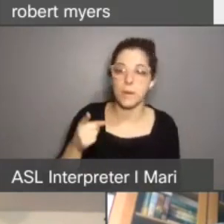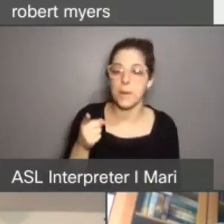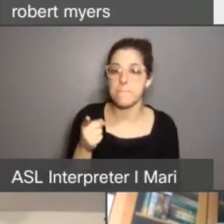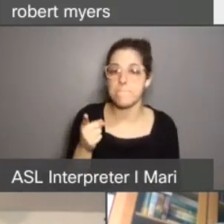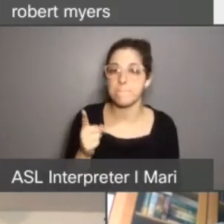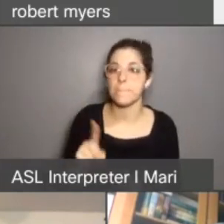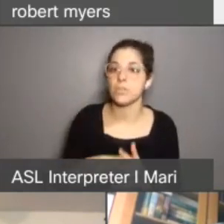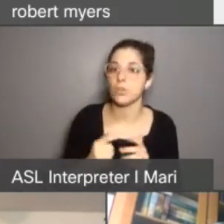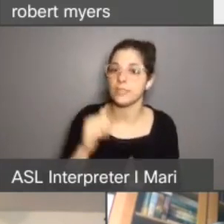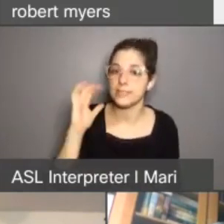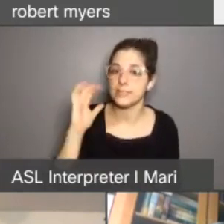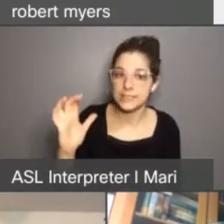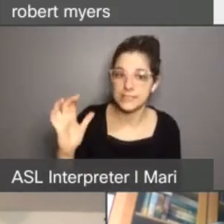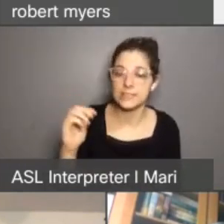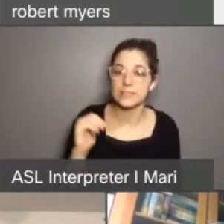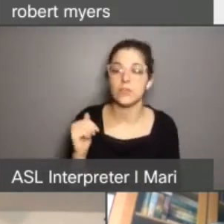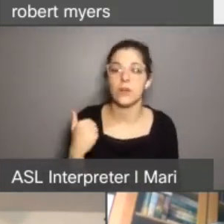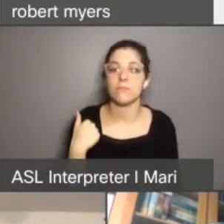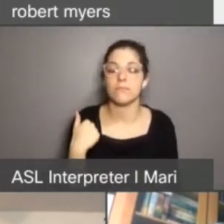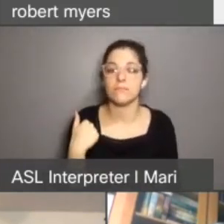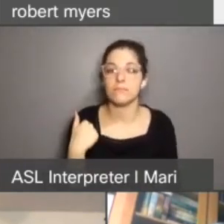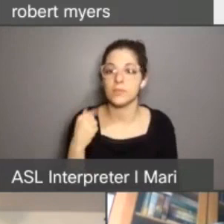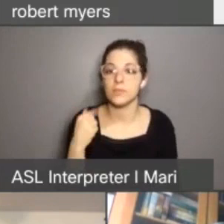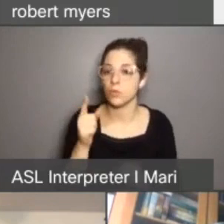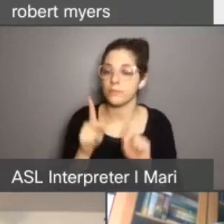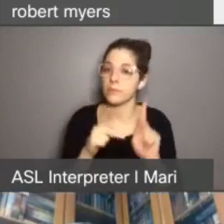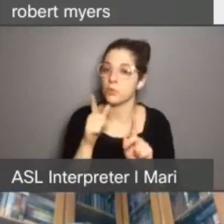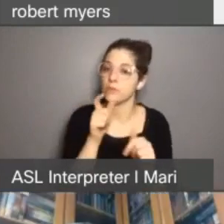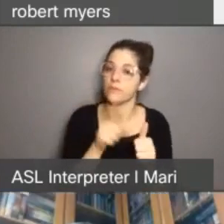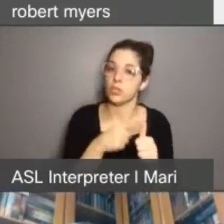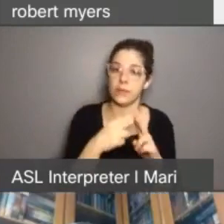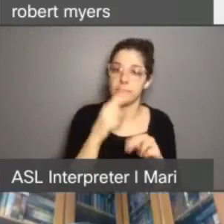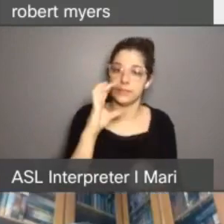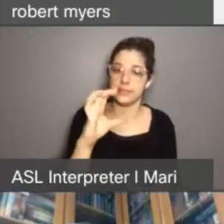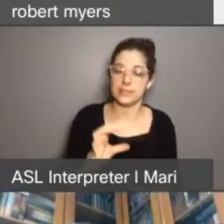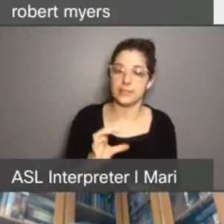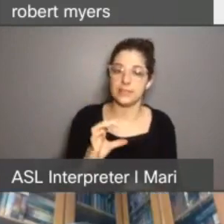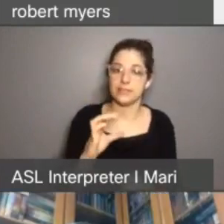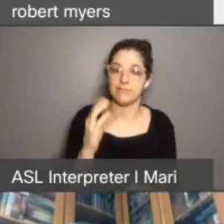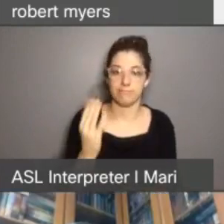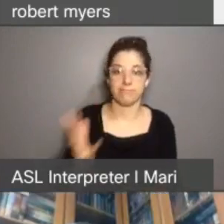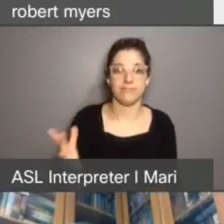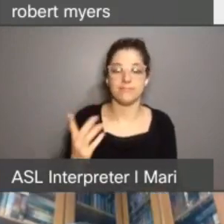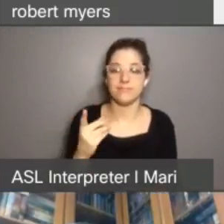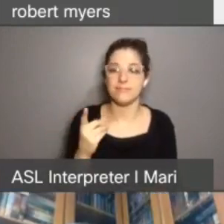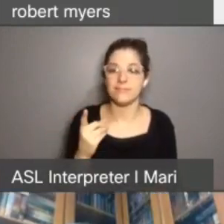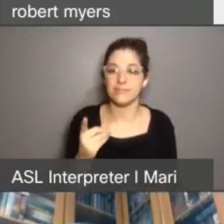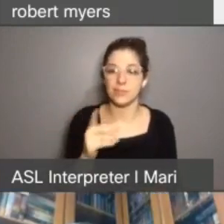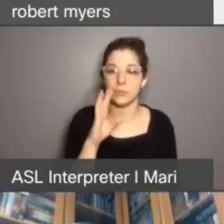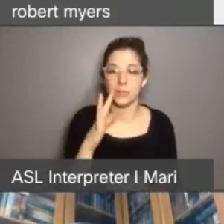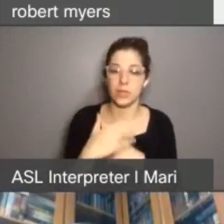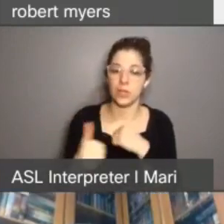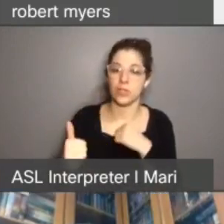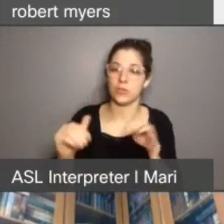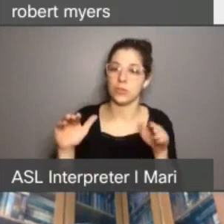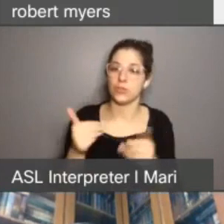starts with C. So I'm putting those folks whose first names start with C on notice that you're going to get called on to